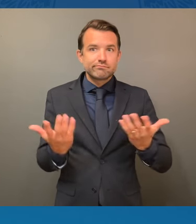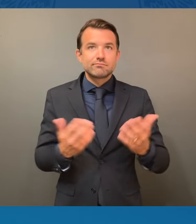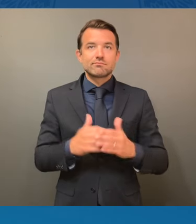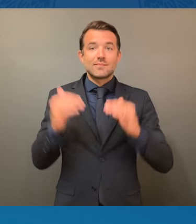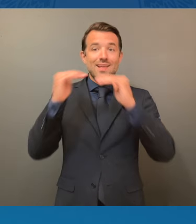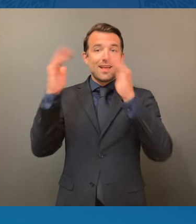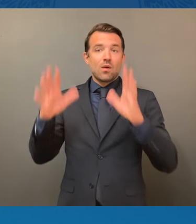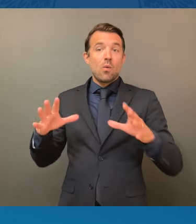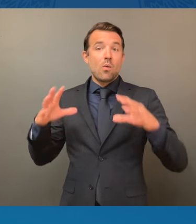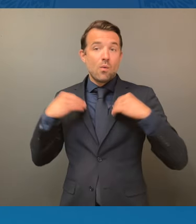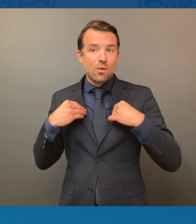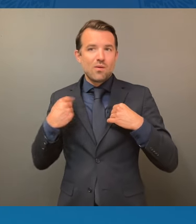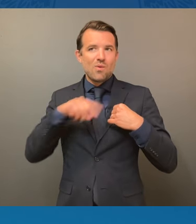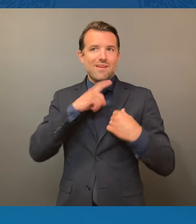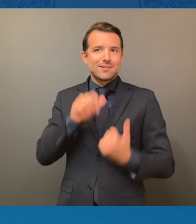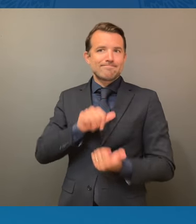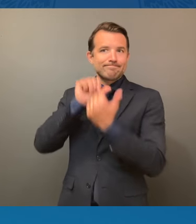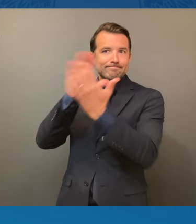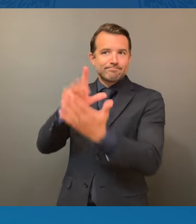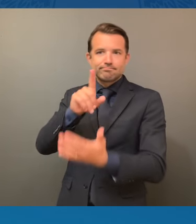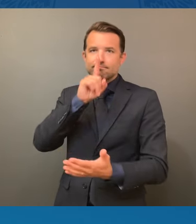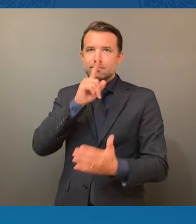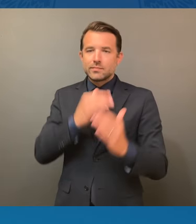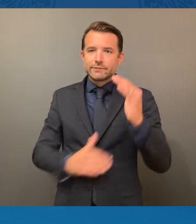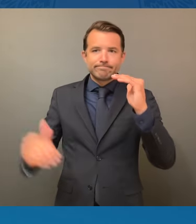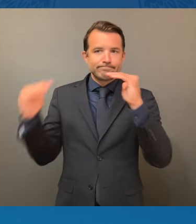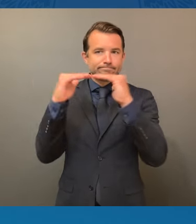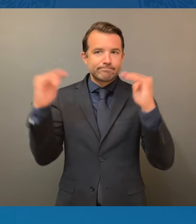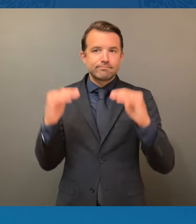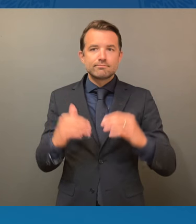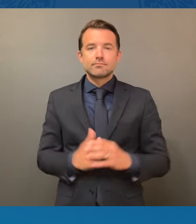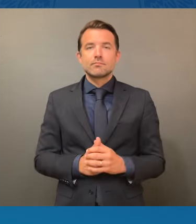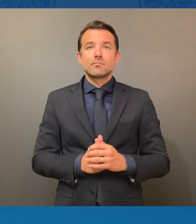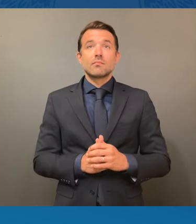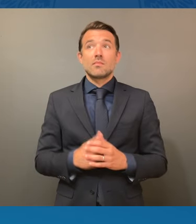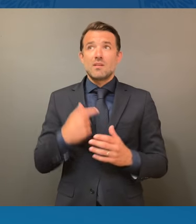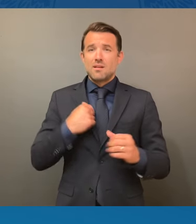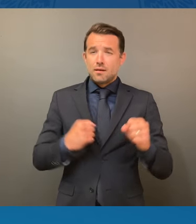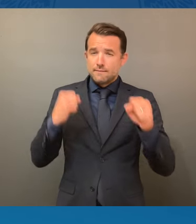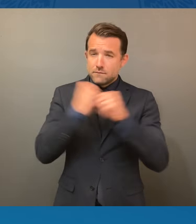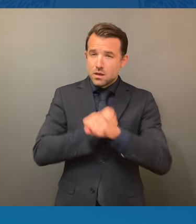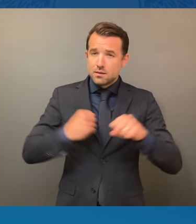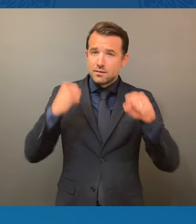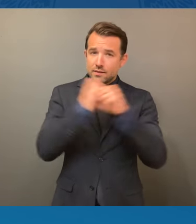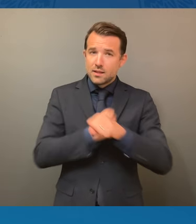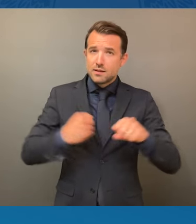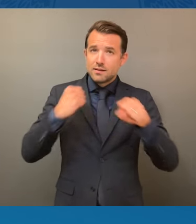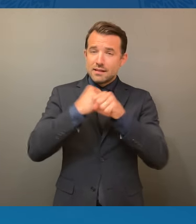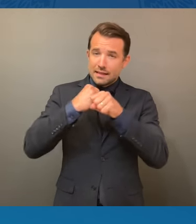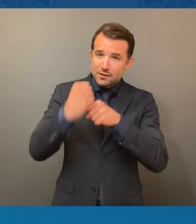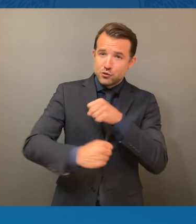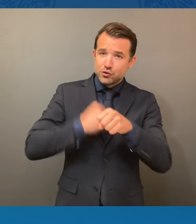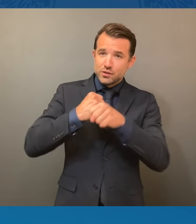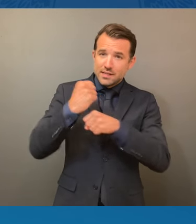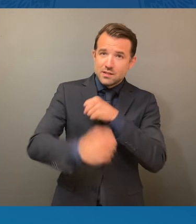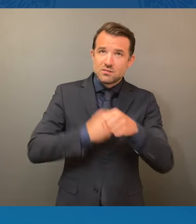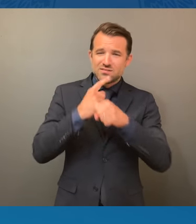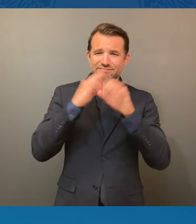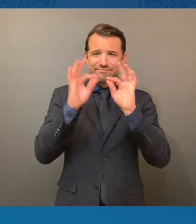this organization has been fighting for years as integral to the civil rights